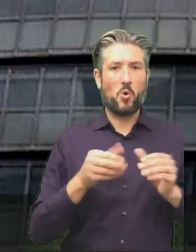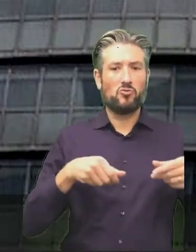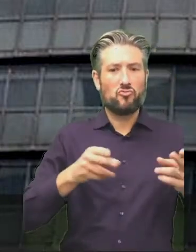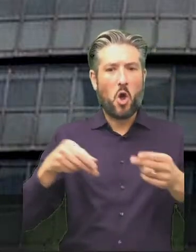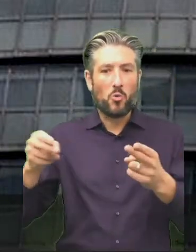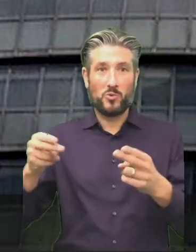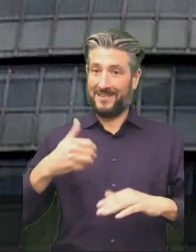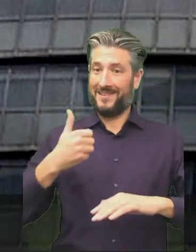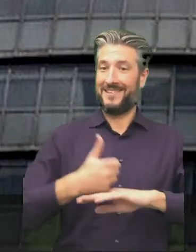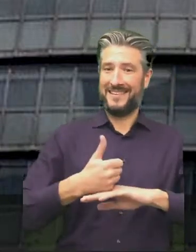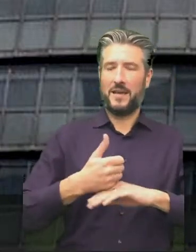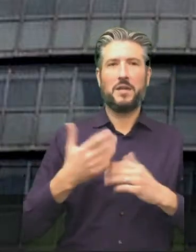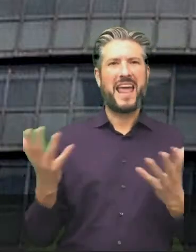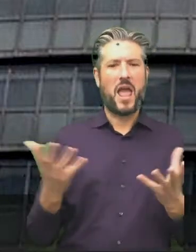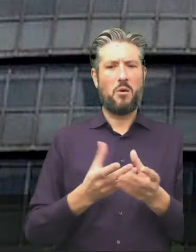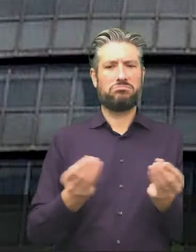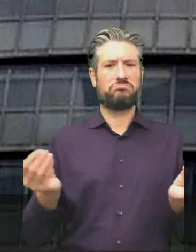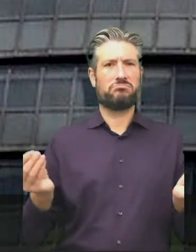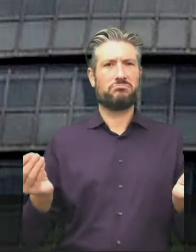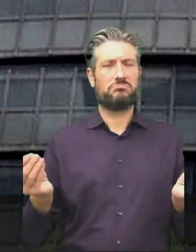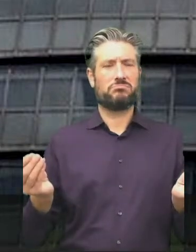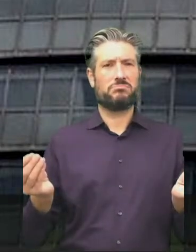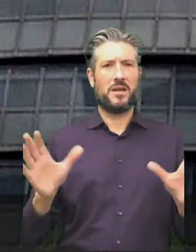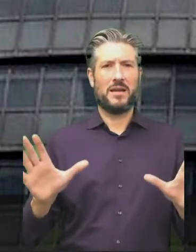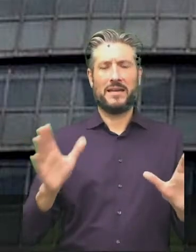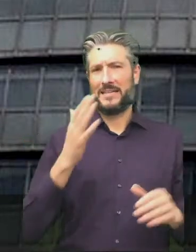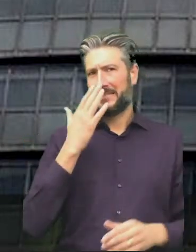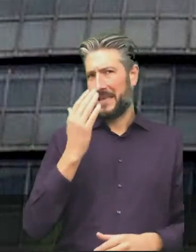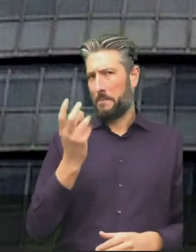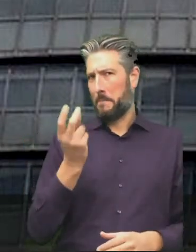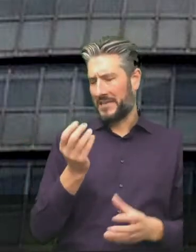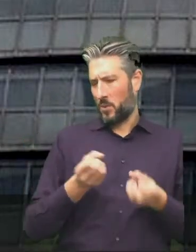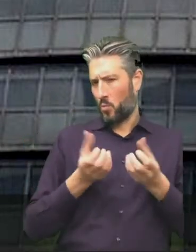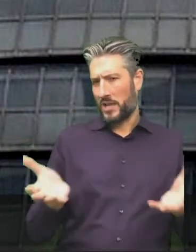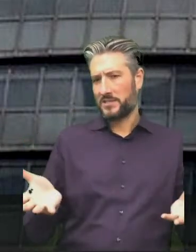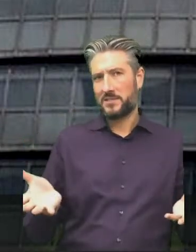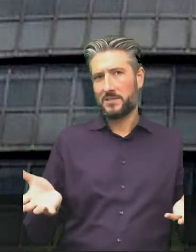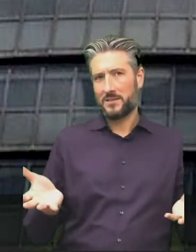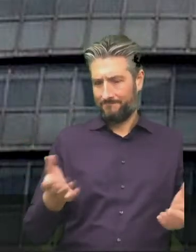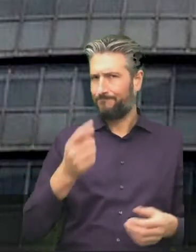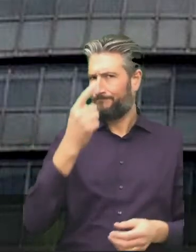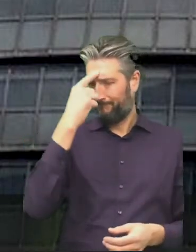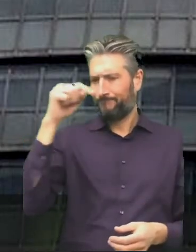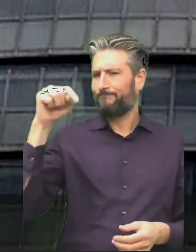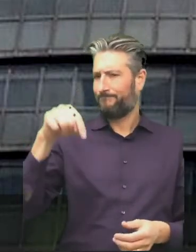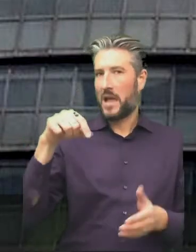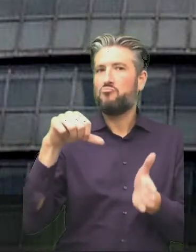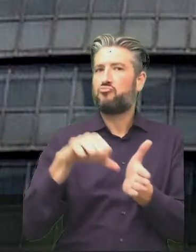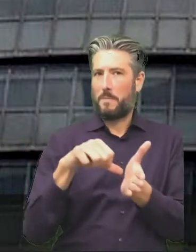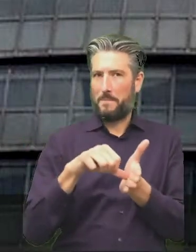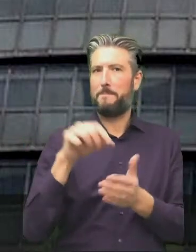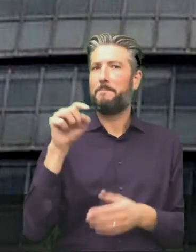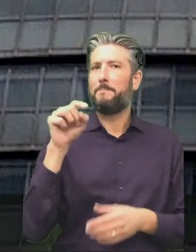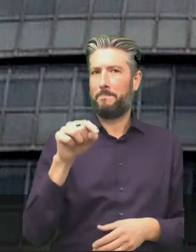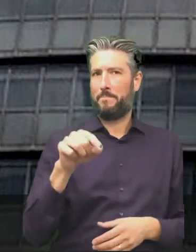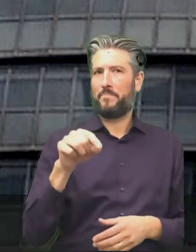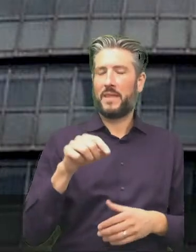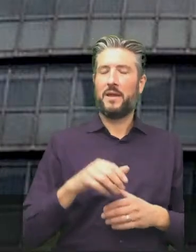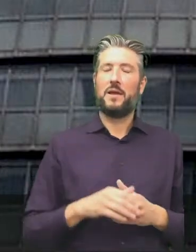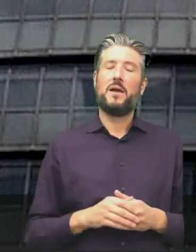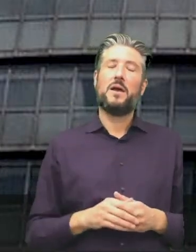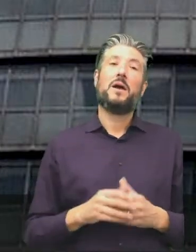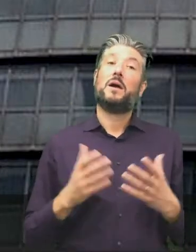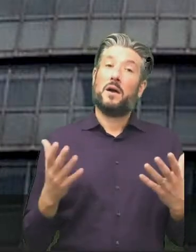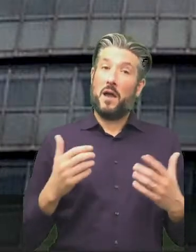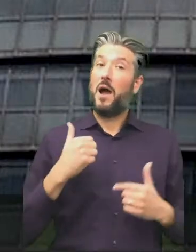completely wasted. And I think that is a real problem. So what I would say is, yes, of course, I